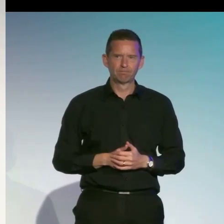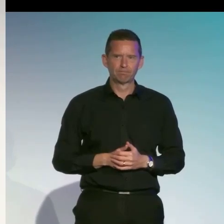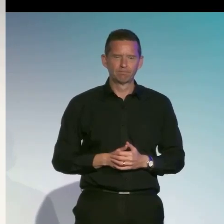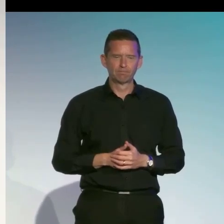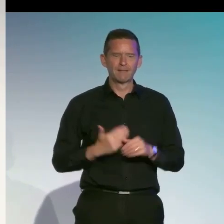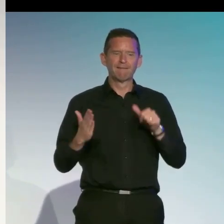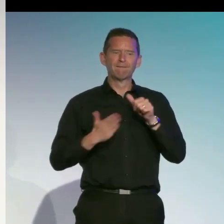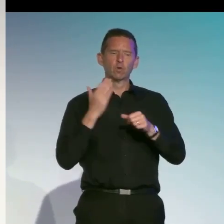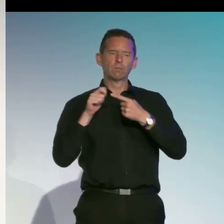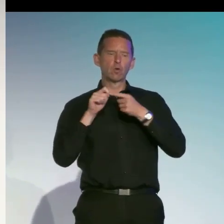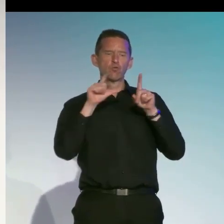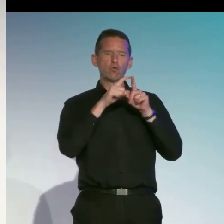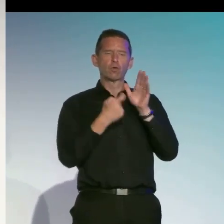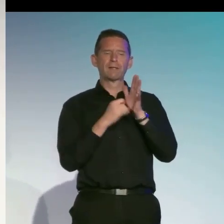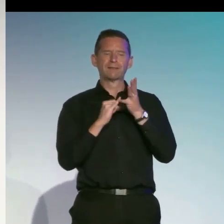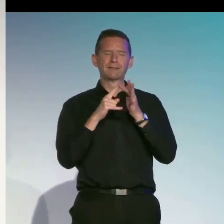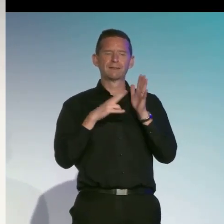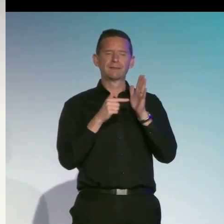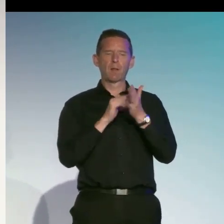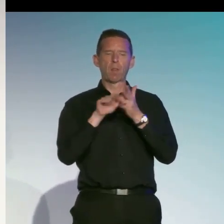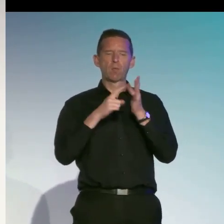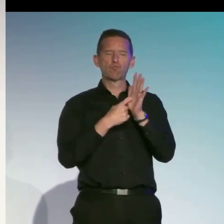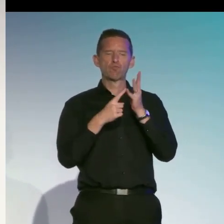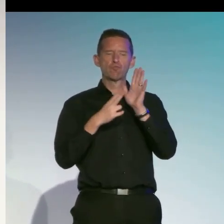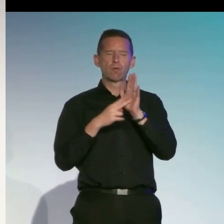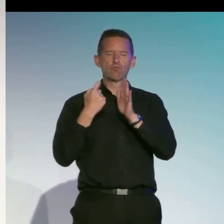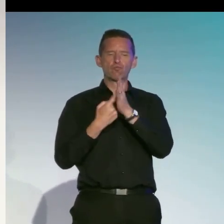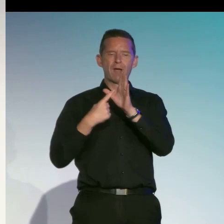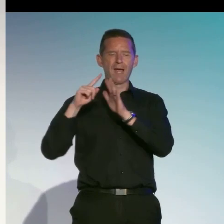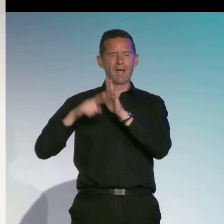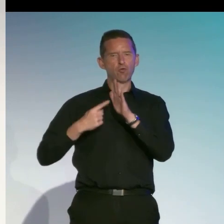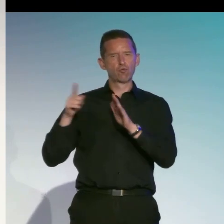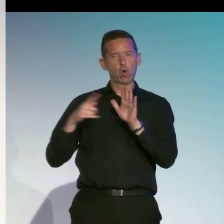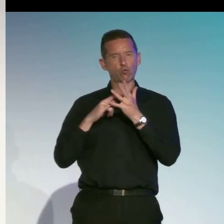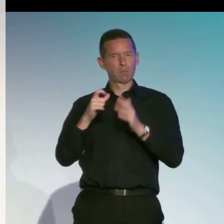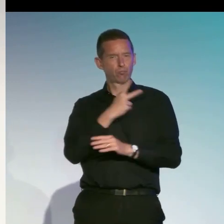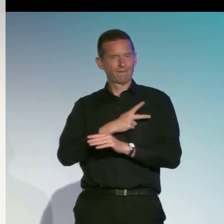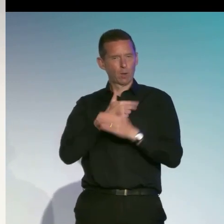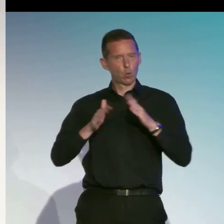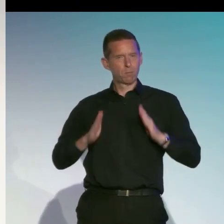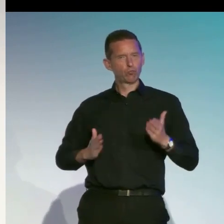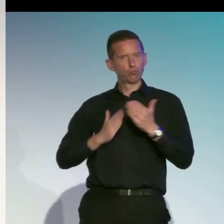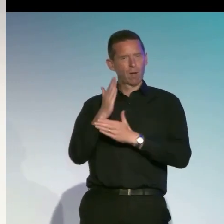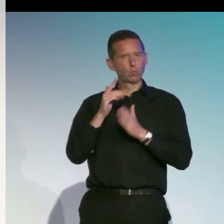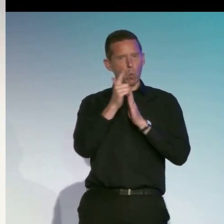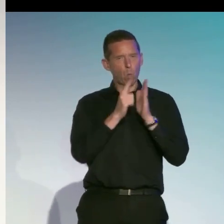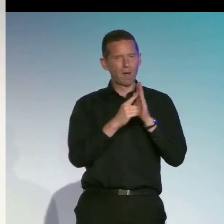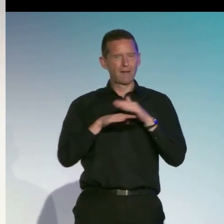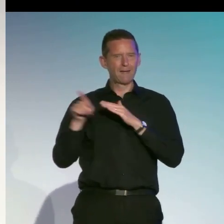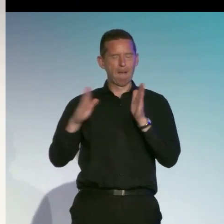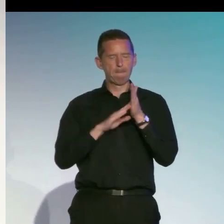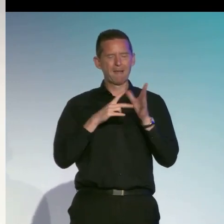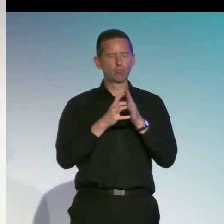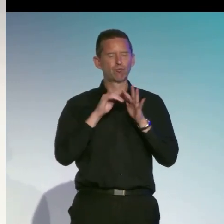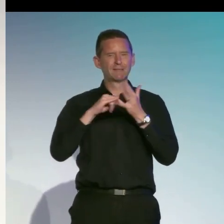So first up we have Dr. Senraj. Dr. Senraj is an Associate Professor in Human Rights Law at Manchester Law School and